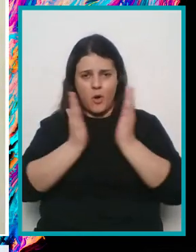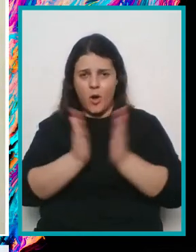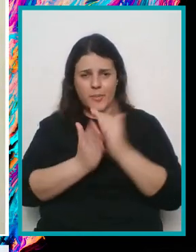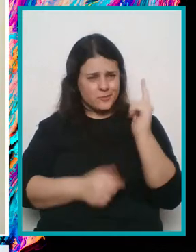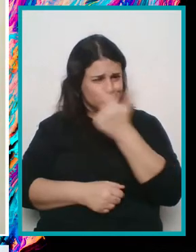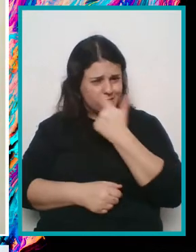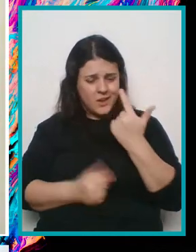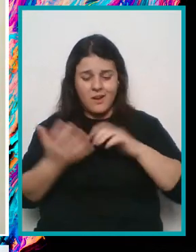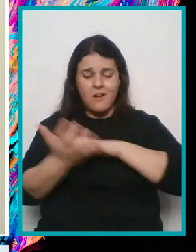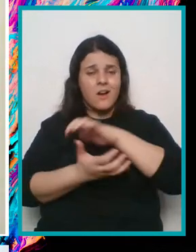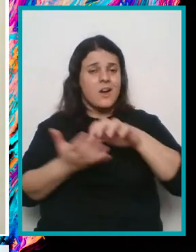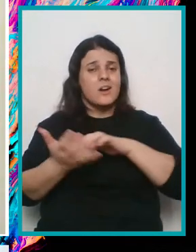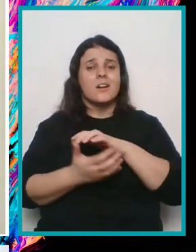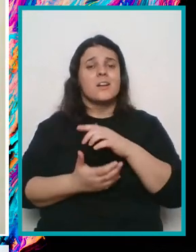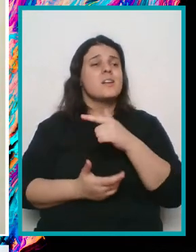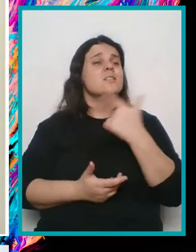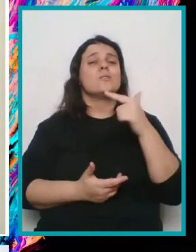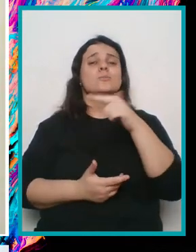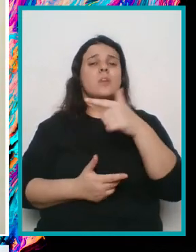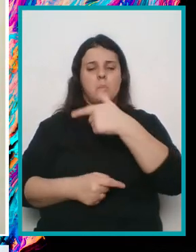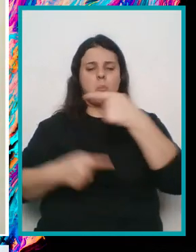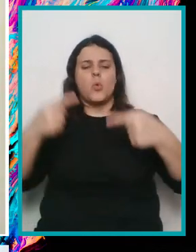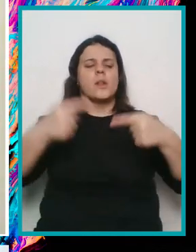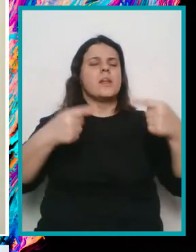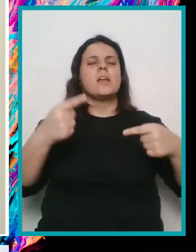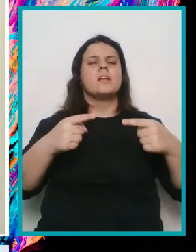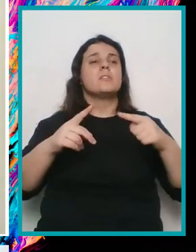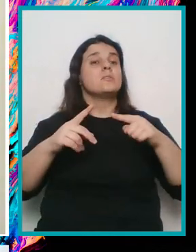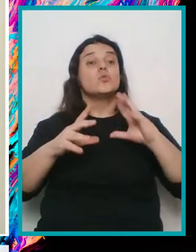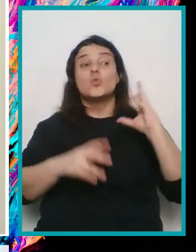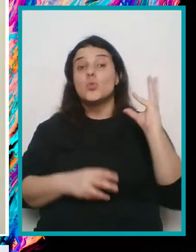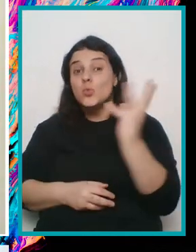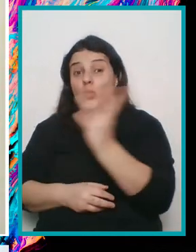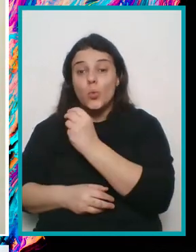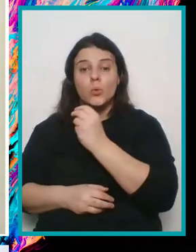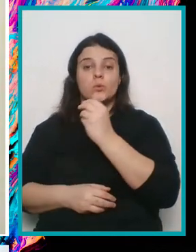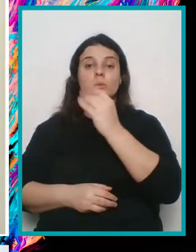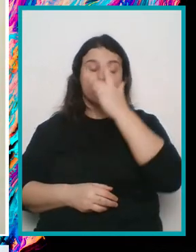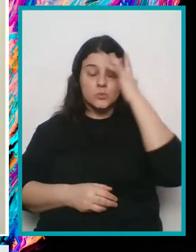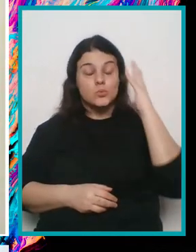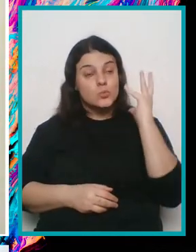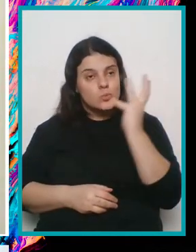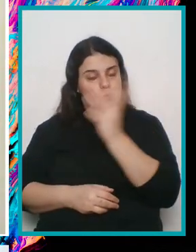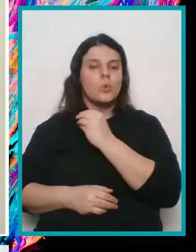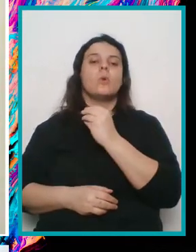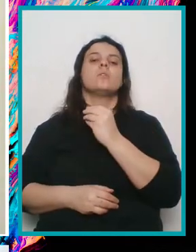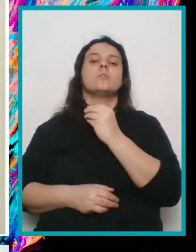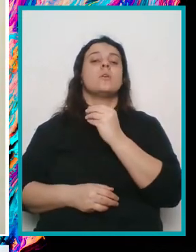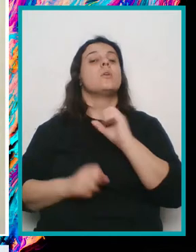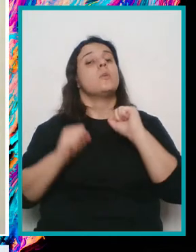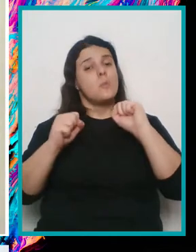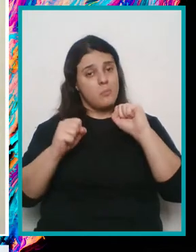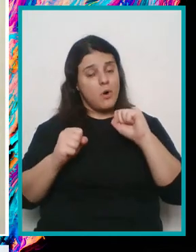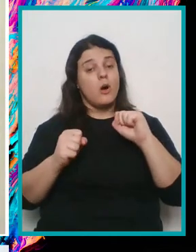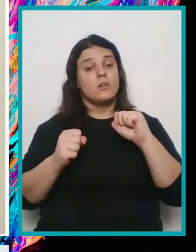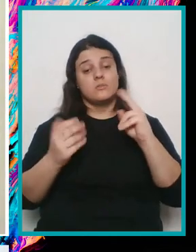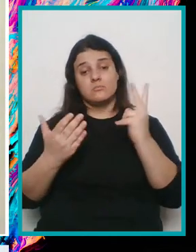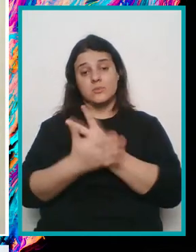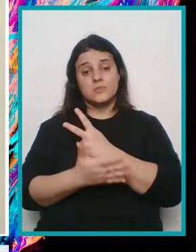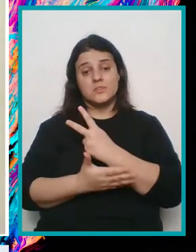So I think that this is a time that leaders really need to reflect into asking